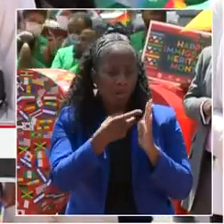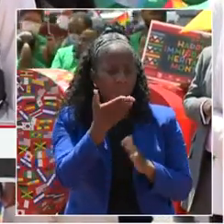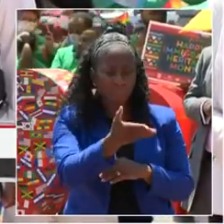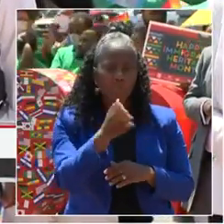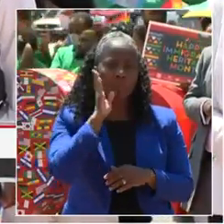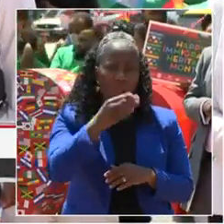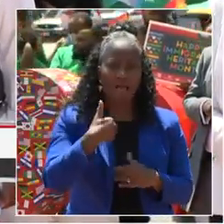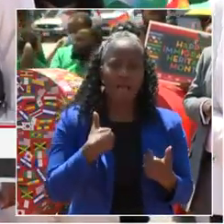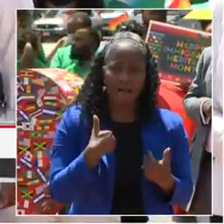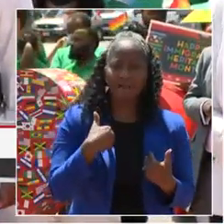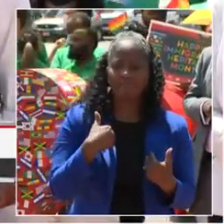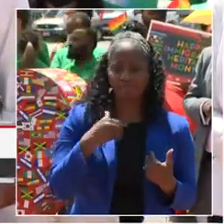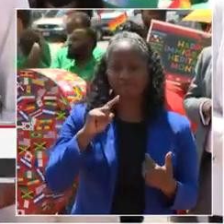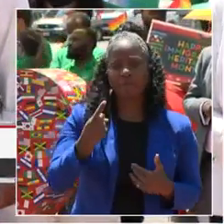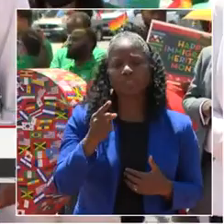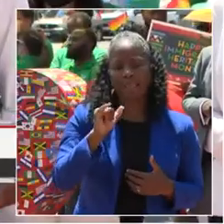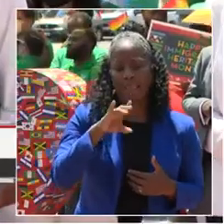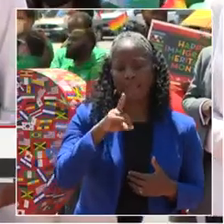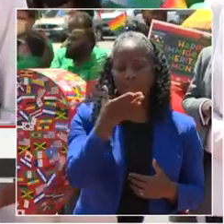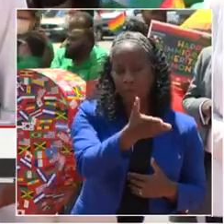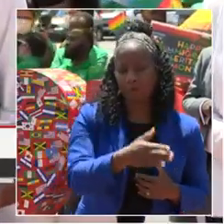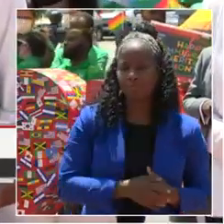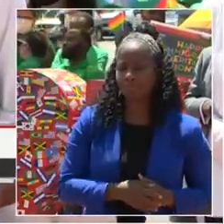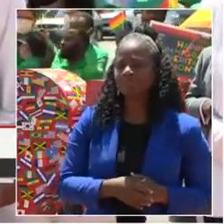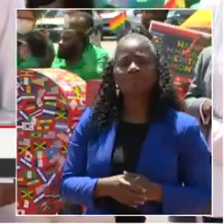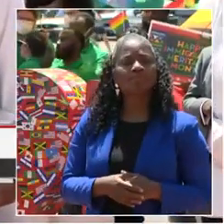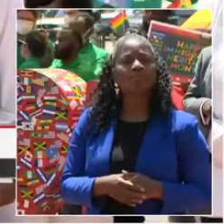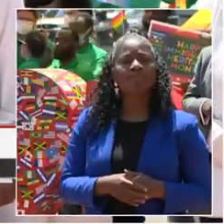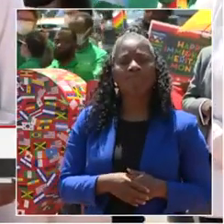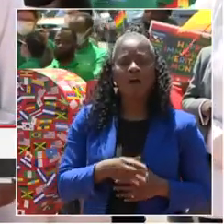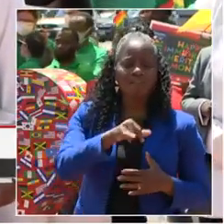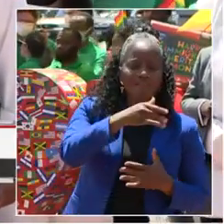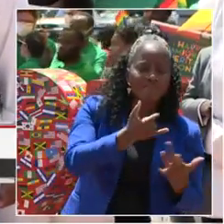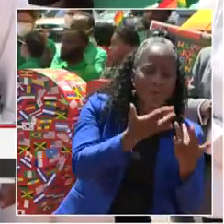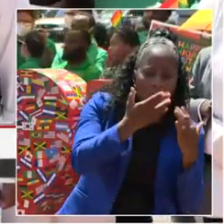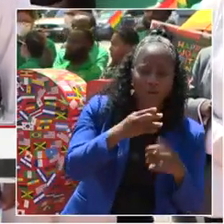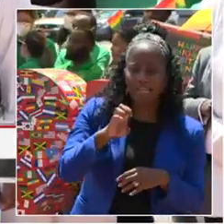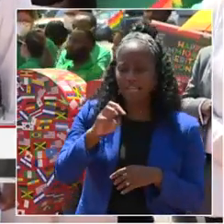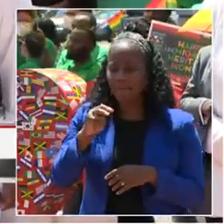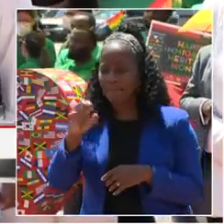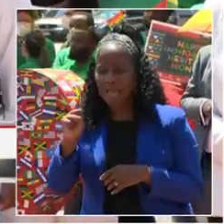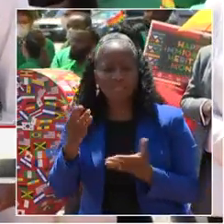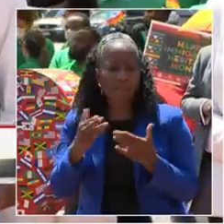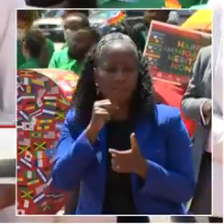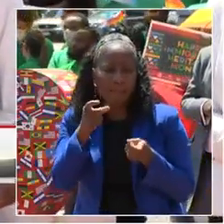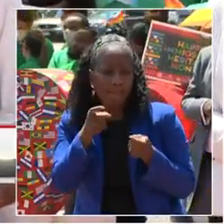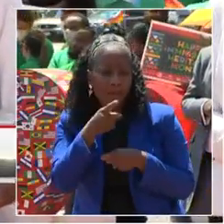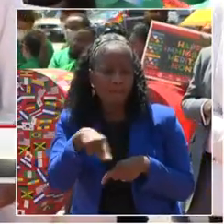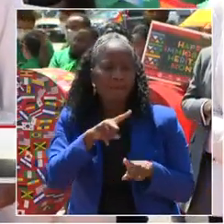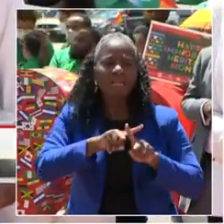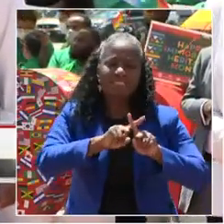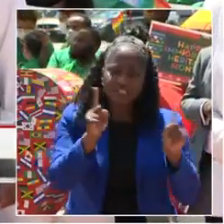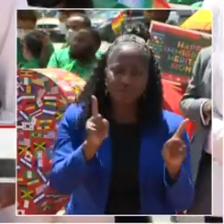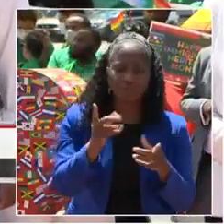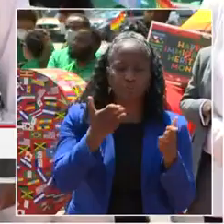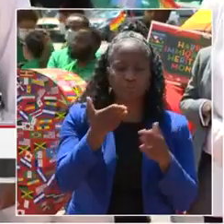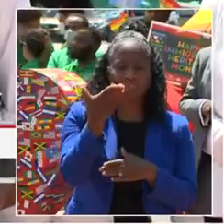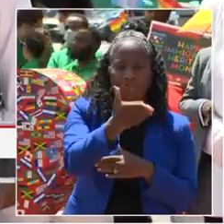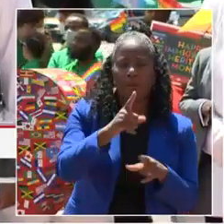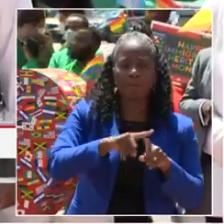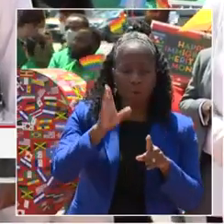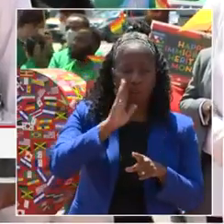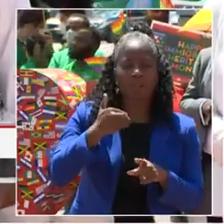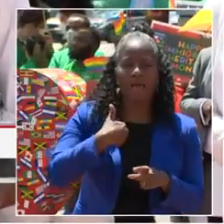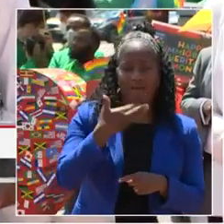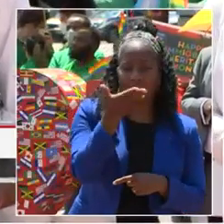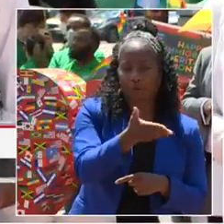there's definitely first aid events out there. Fire and EMS may not be managing them, and may be different services, but there are first aid stations out